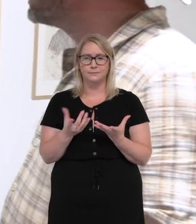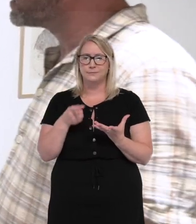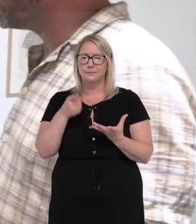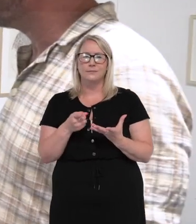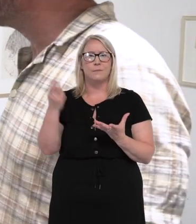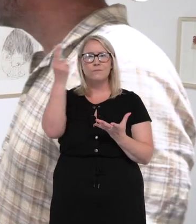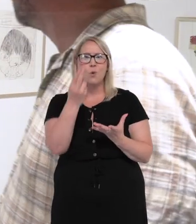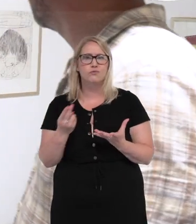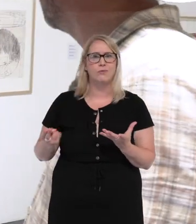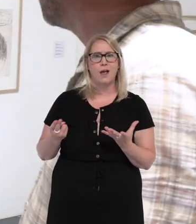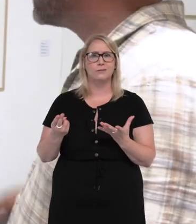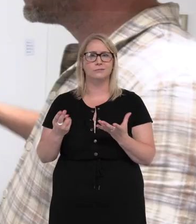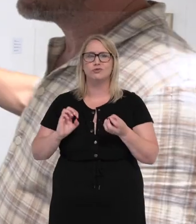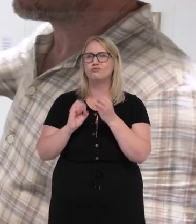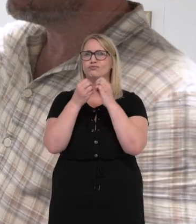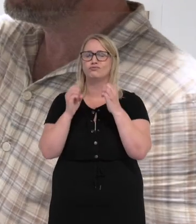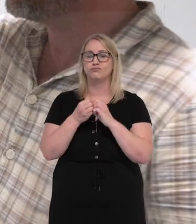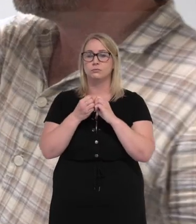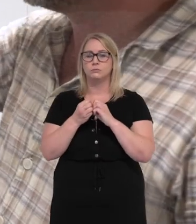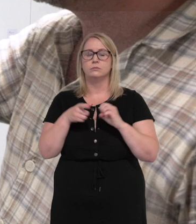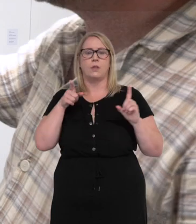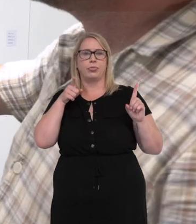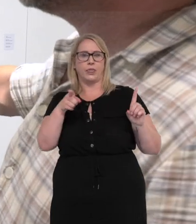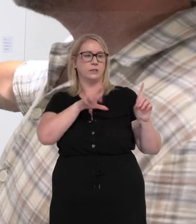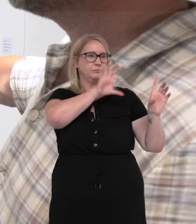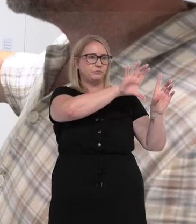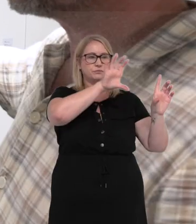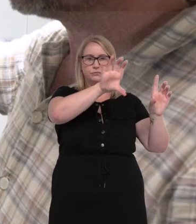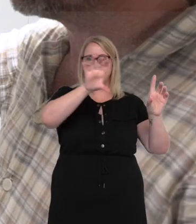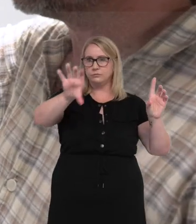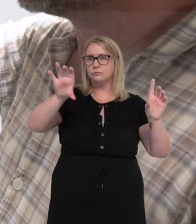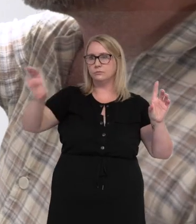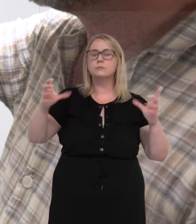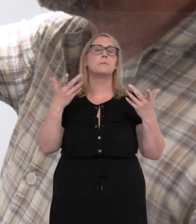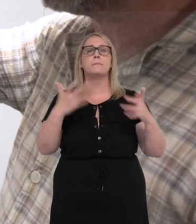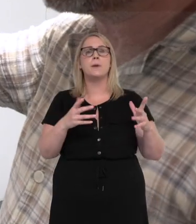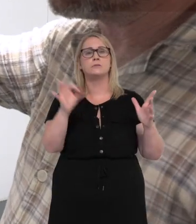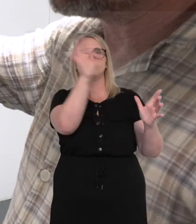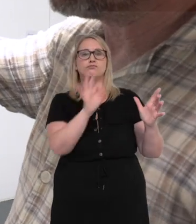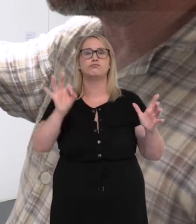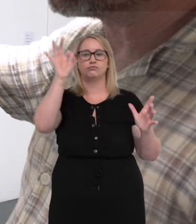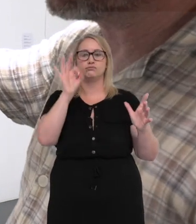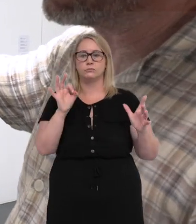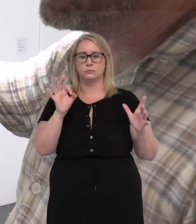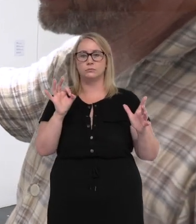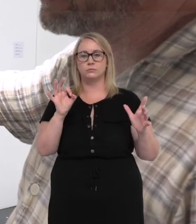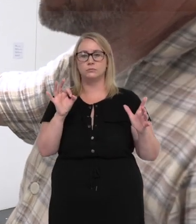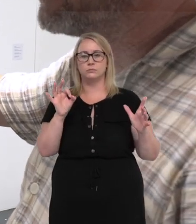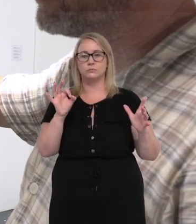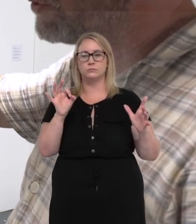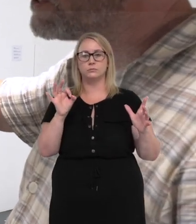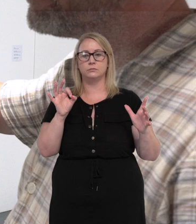portraits, designs. This is a section of portraits that he did at the time that he was at